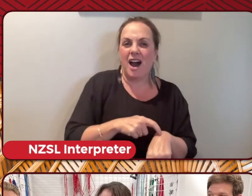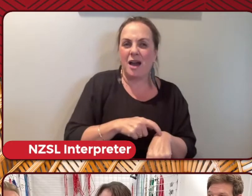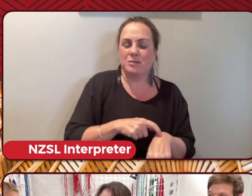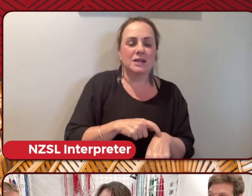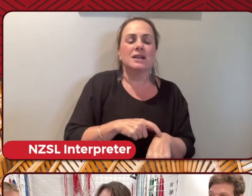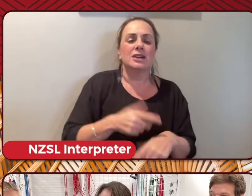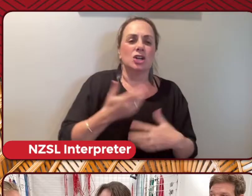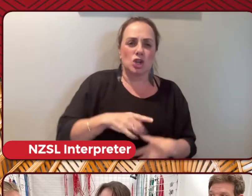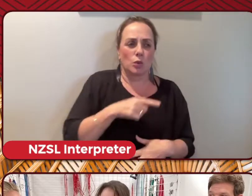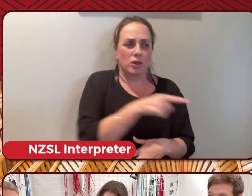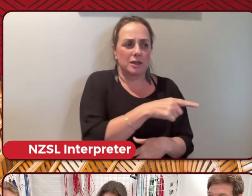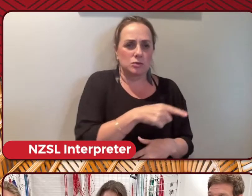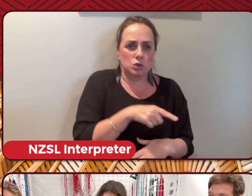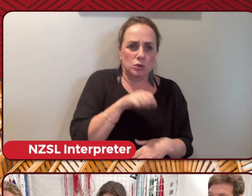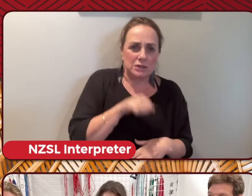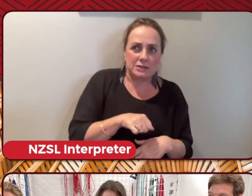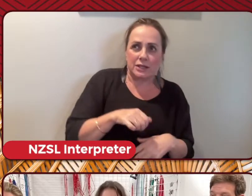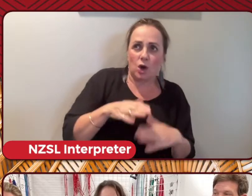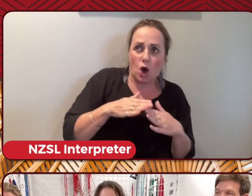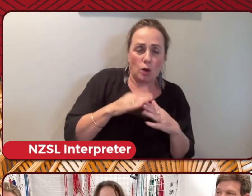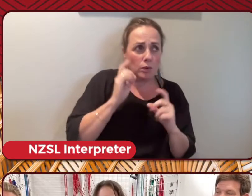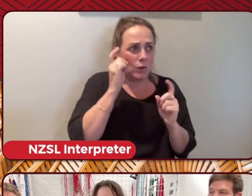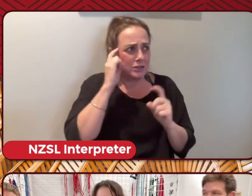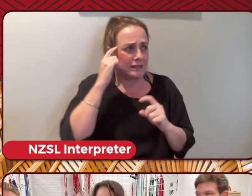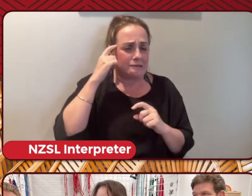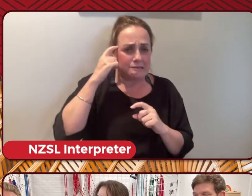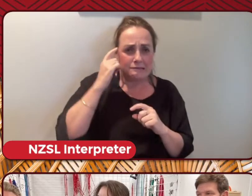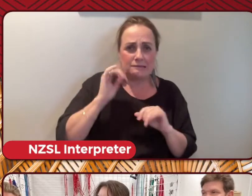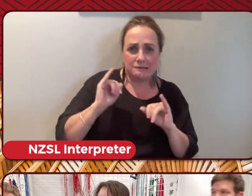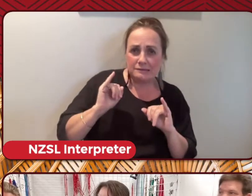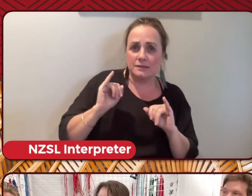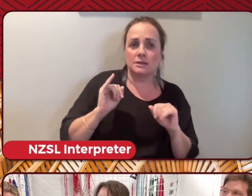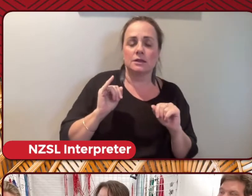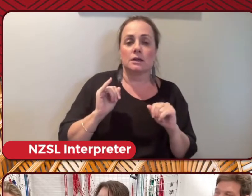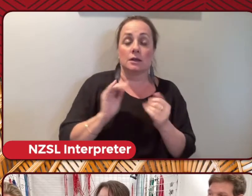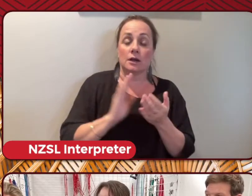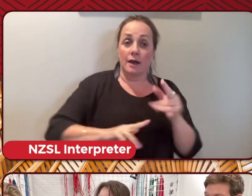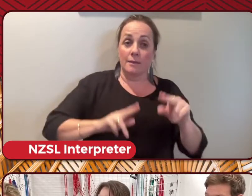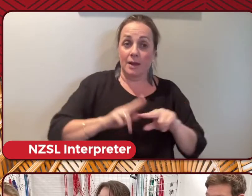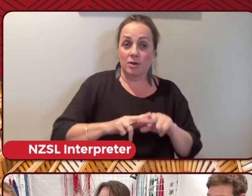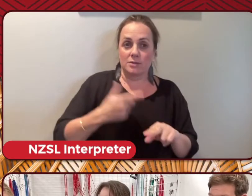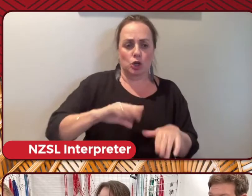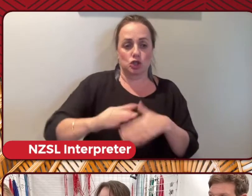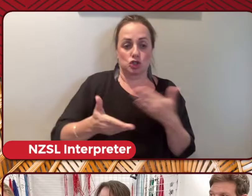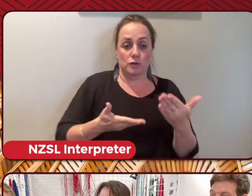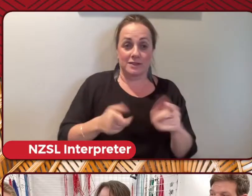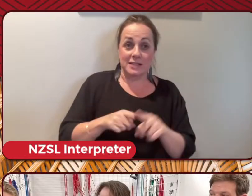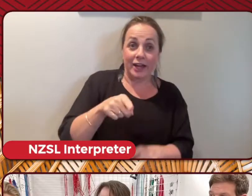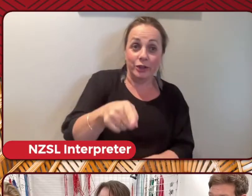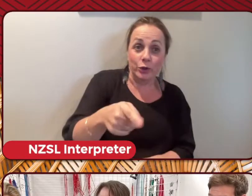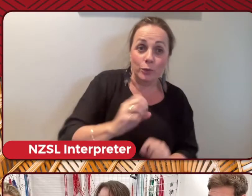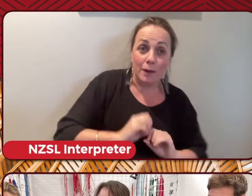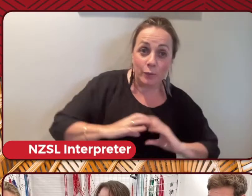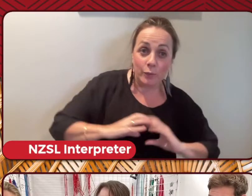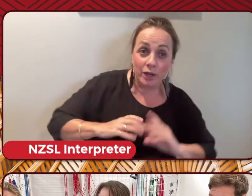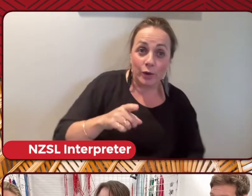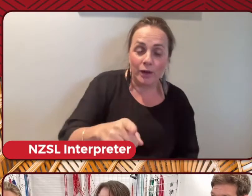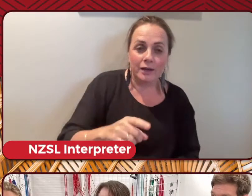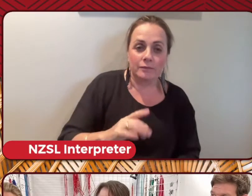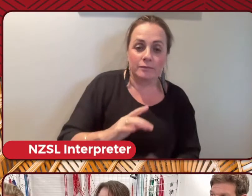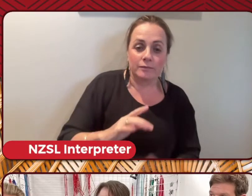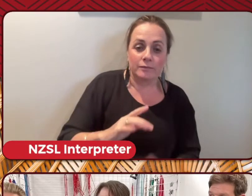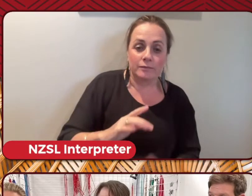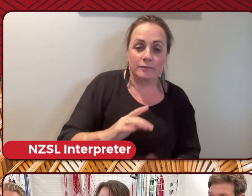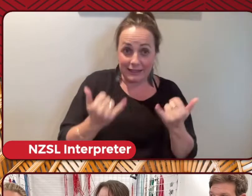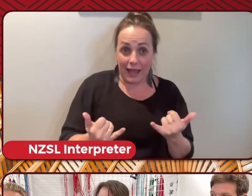be sitting at home and wondering, and parents, because of services like you're providing and the internet now,